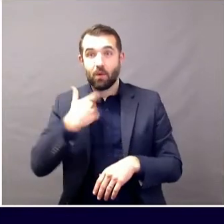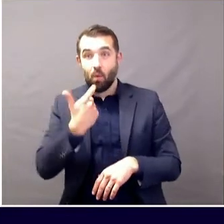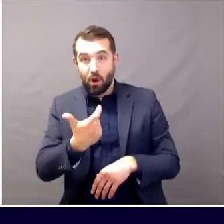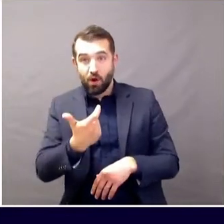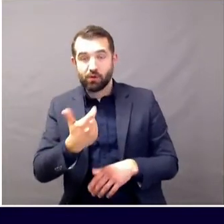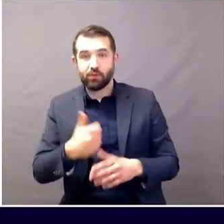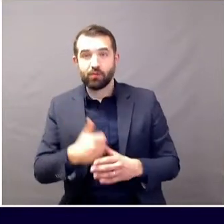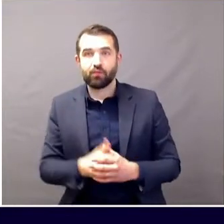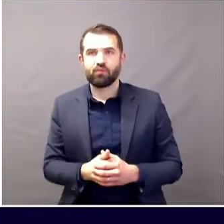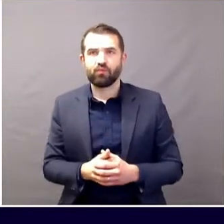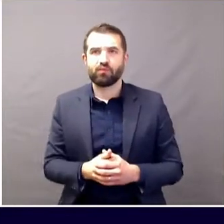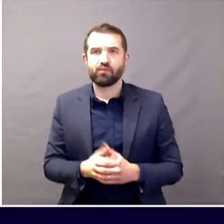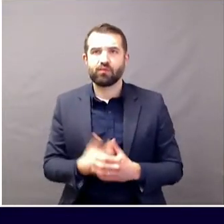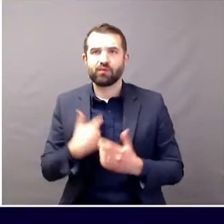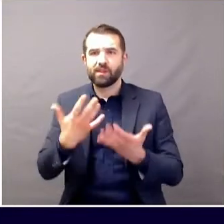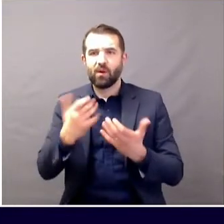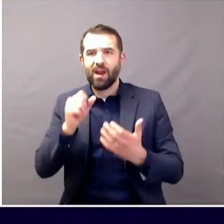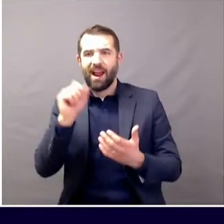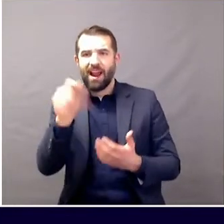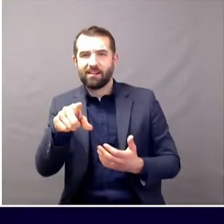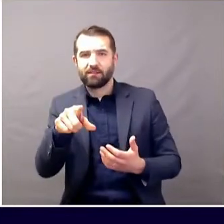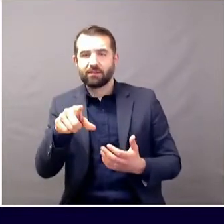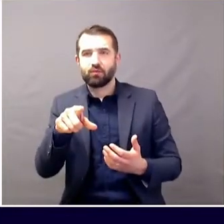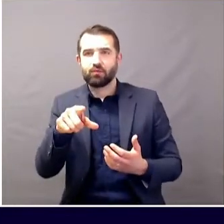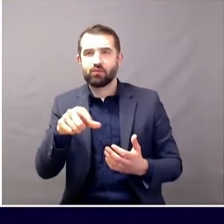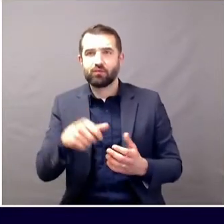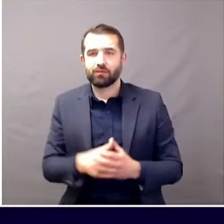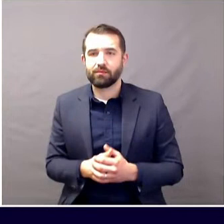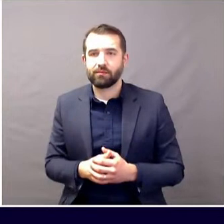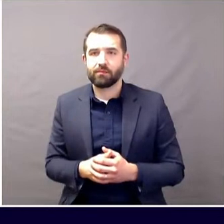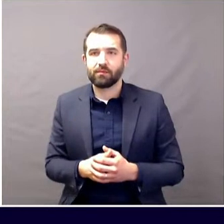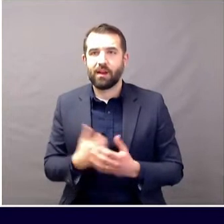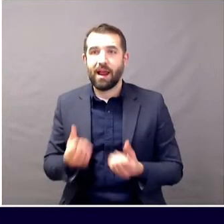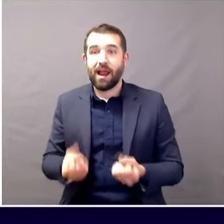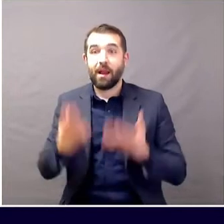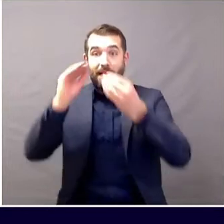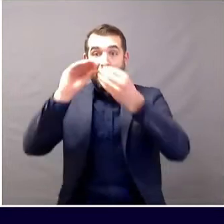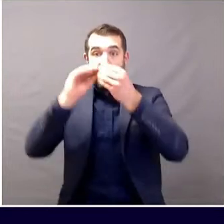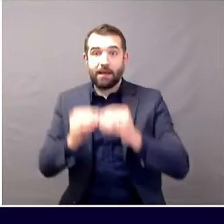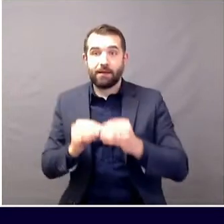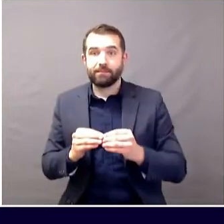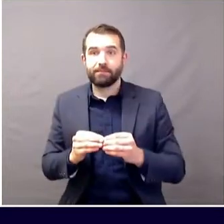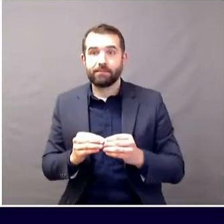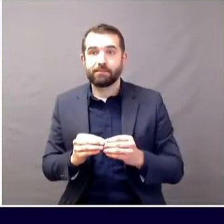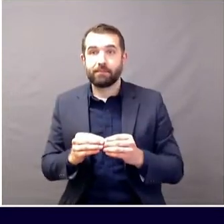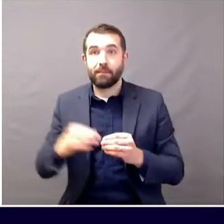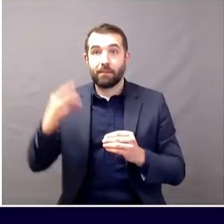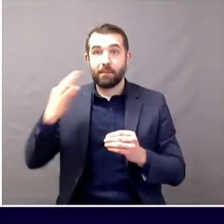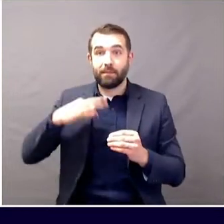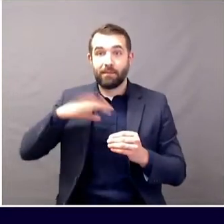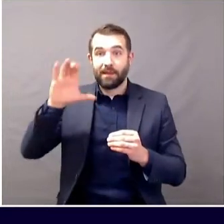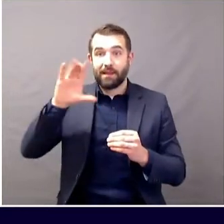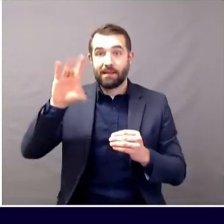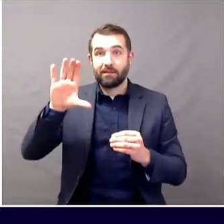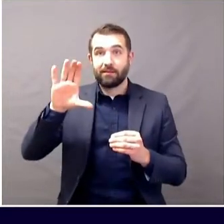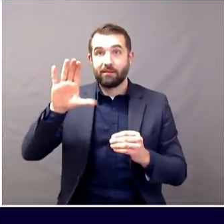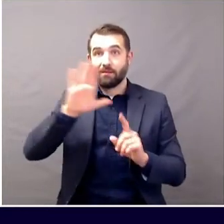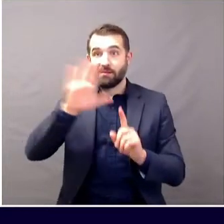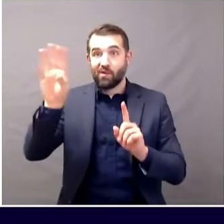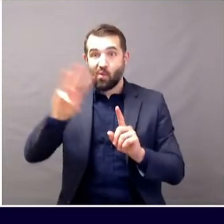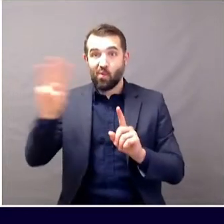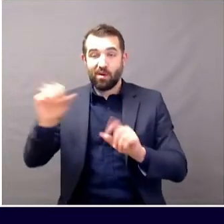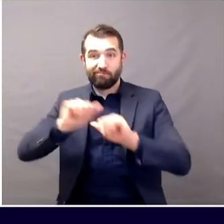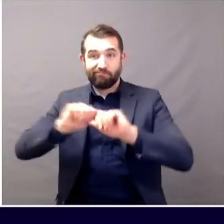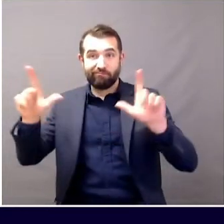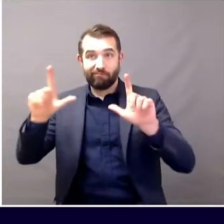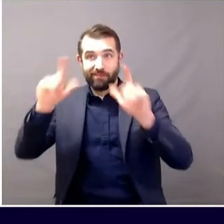way. So there are a lot of numbers and figures out there on the Maine CDC website. So what number or metric